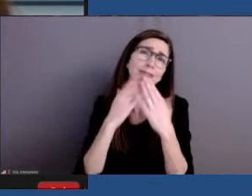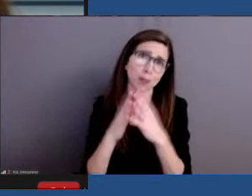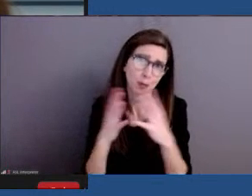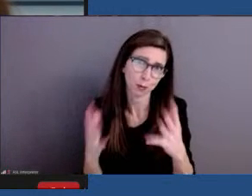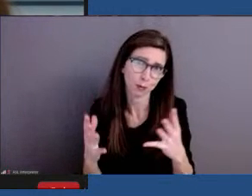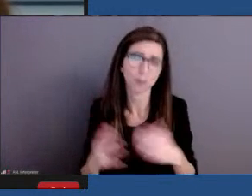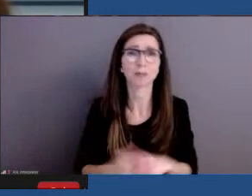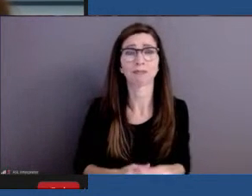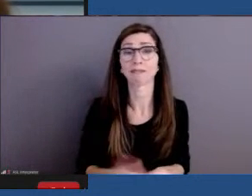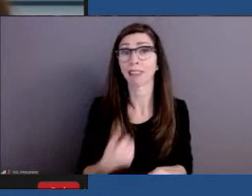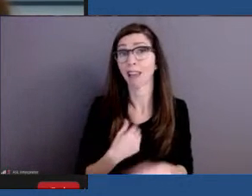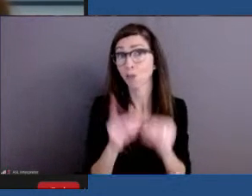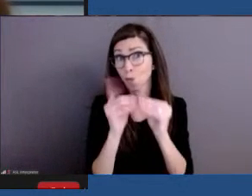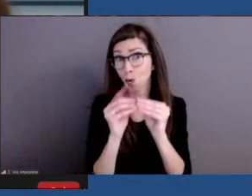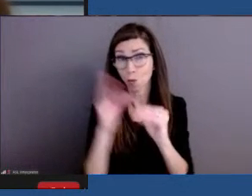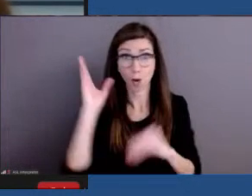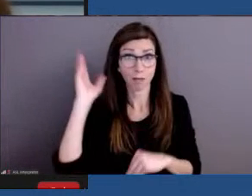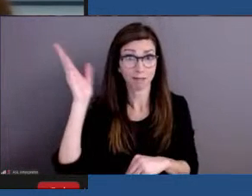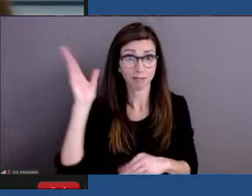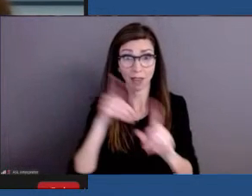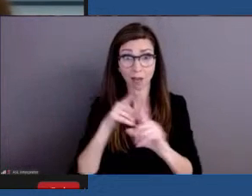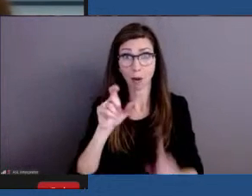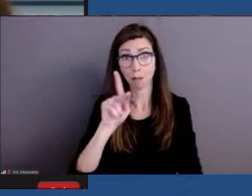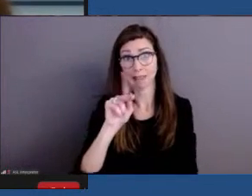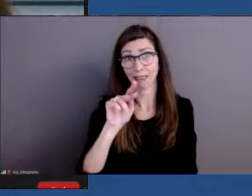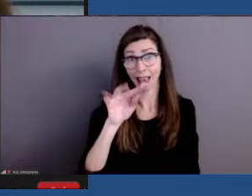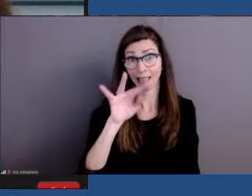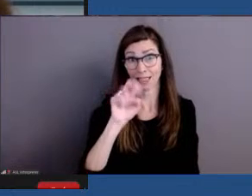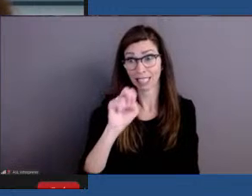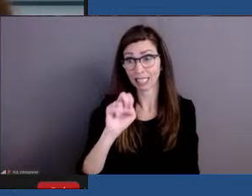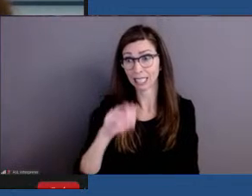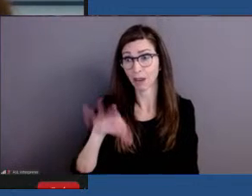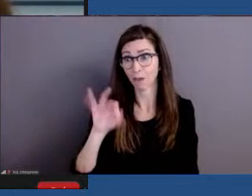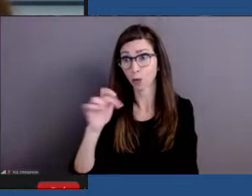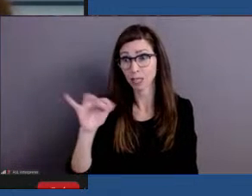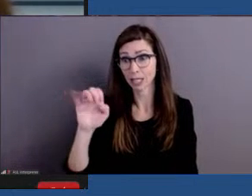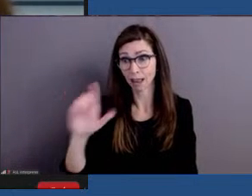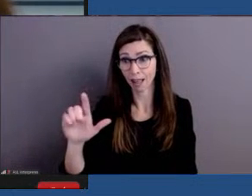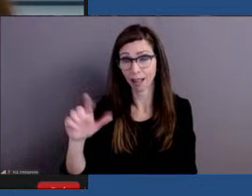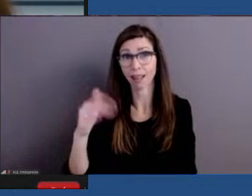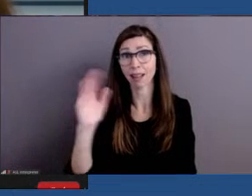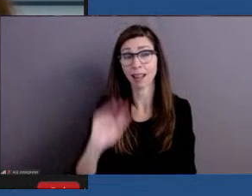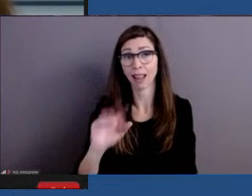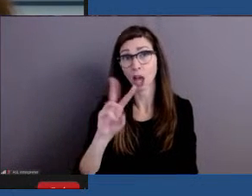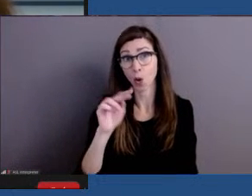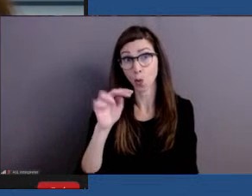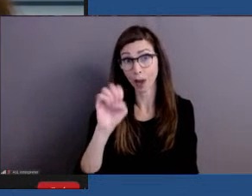presentation from Kathleen Forestell, Wayne Antle, and Kim Kilpatrick.